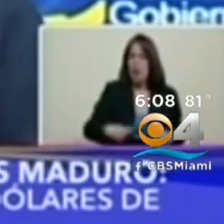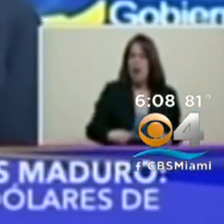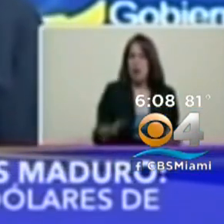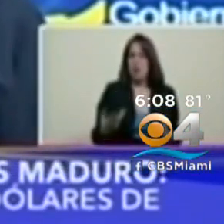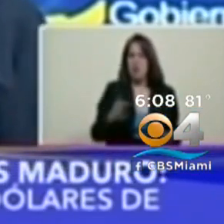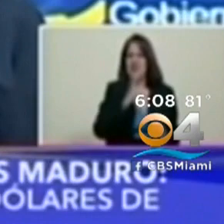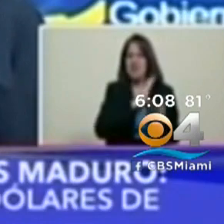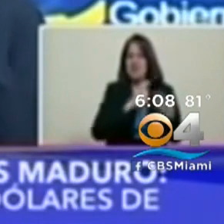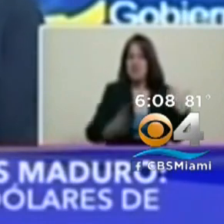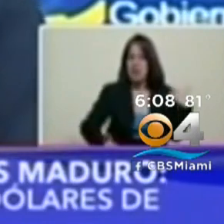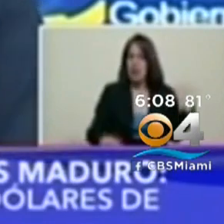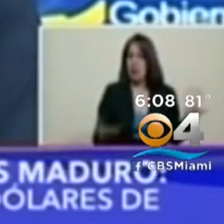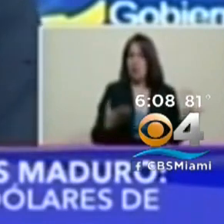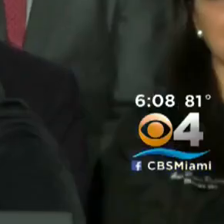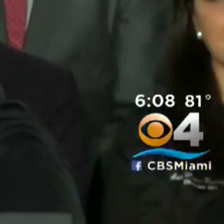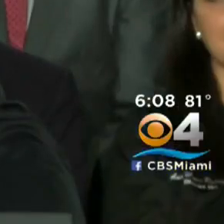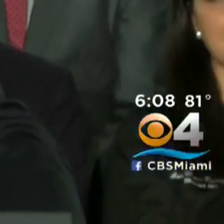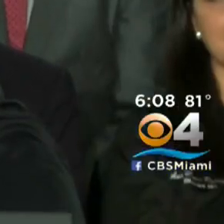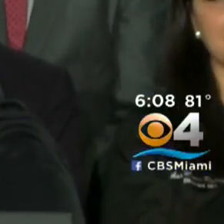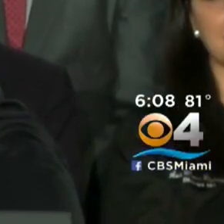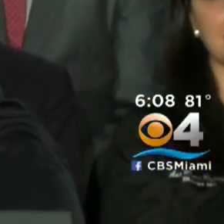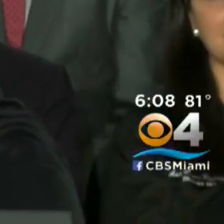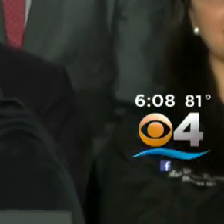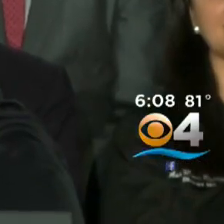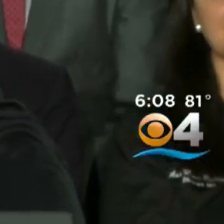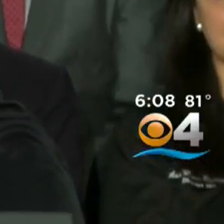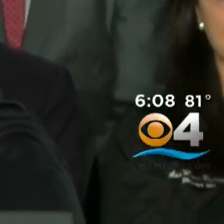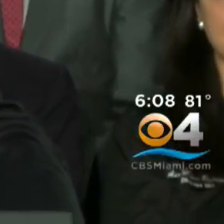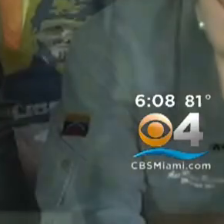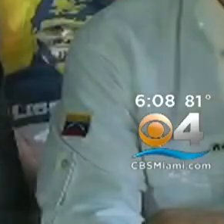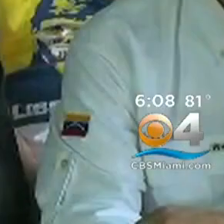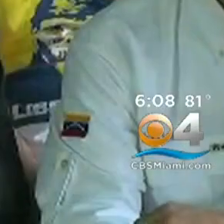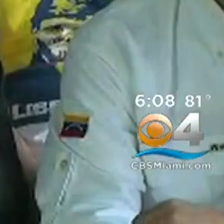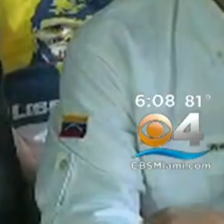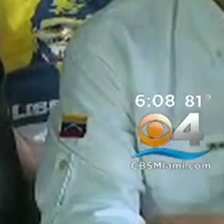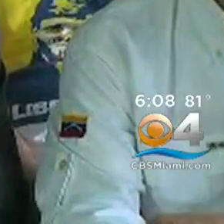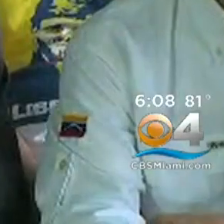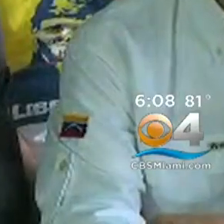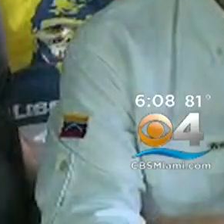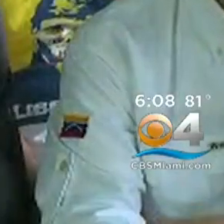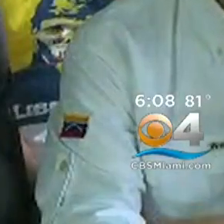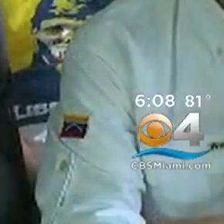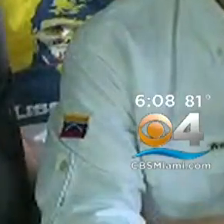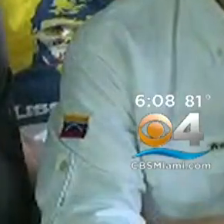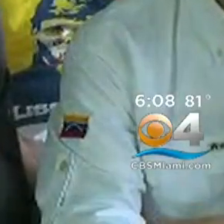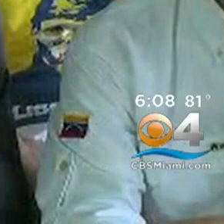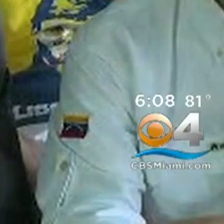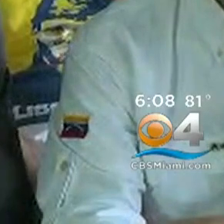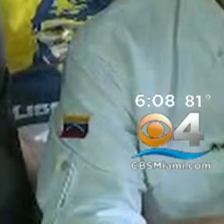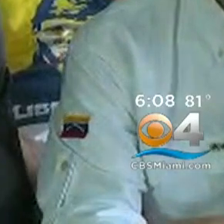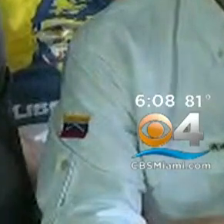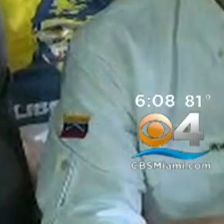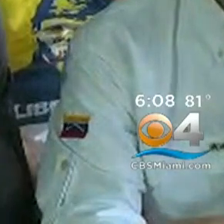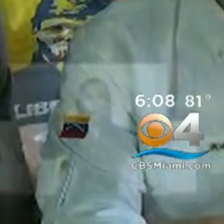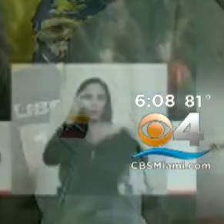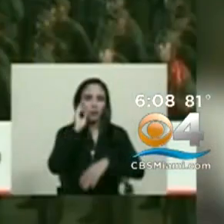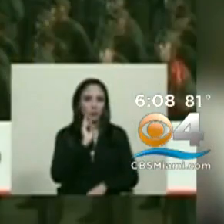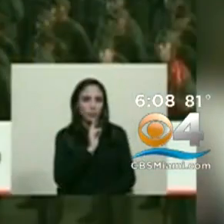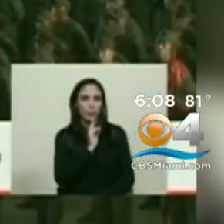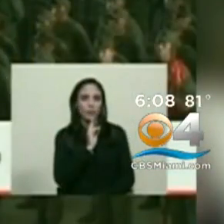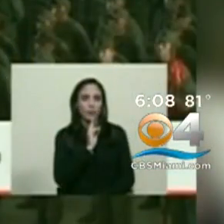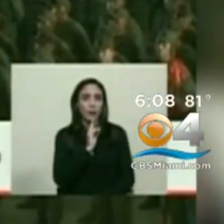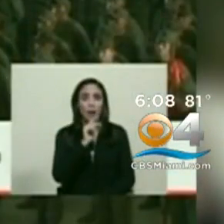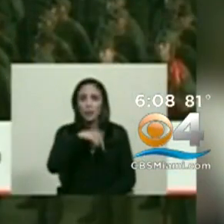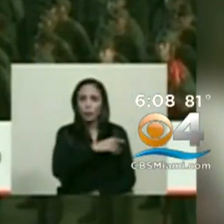It was a Nazi-style speech. President Trump sending a strong message that the U.S. stands behind opposition leader Juan Guaido